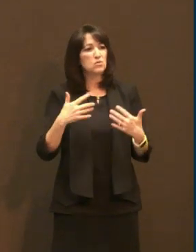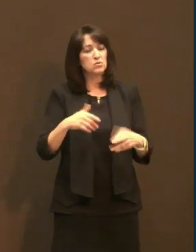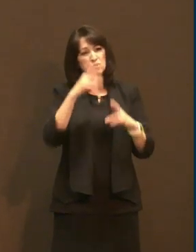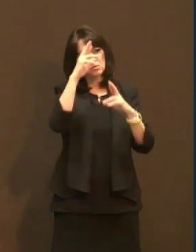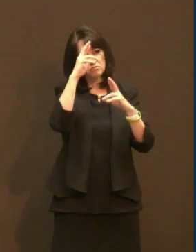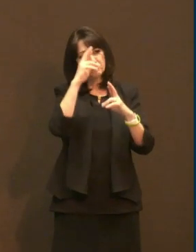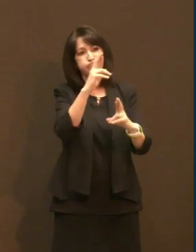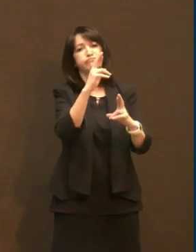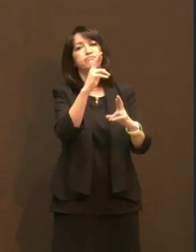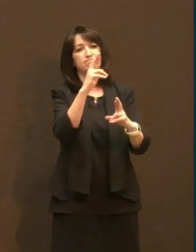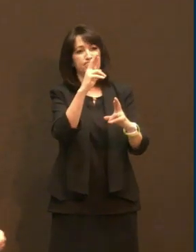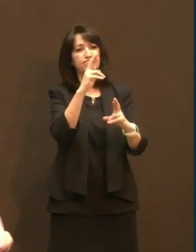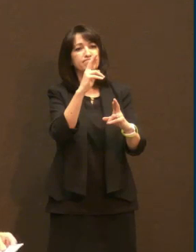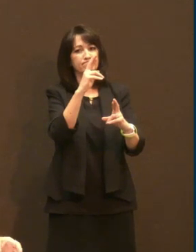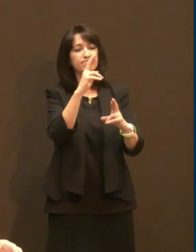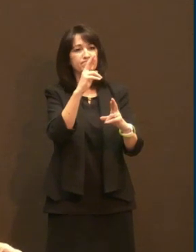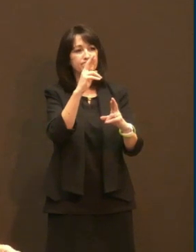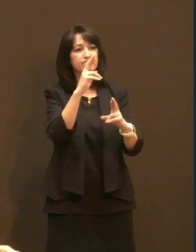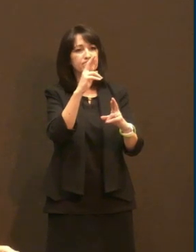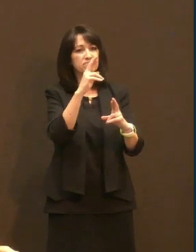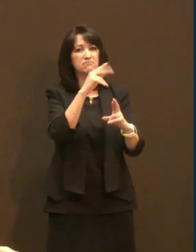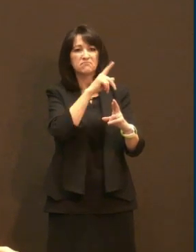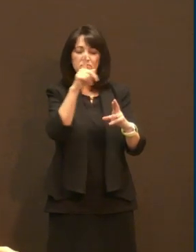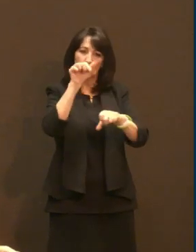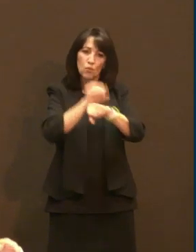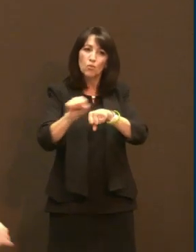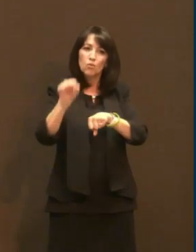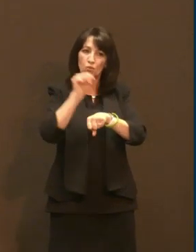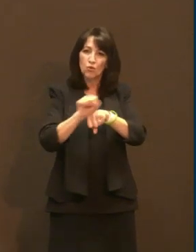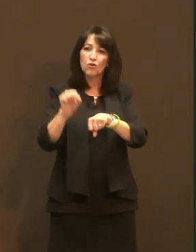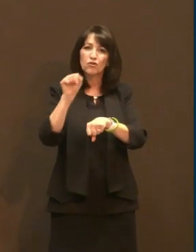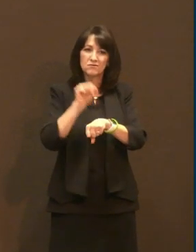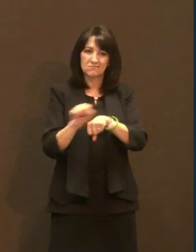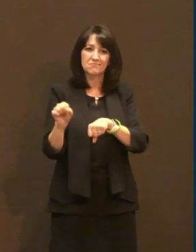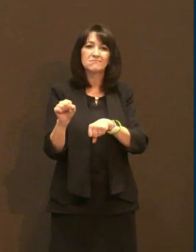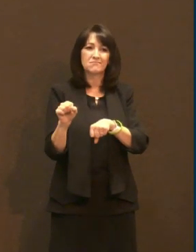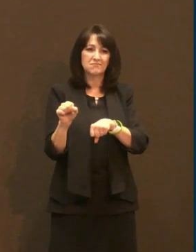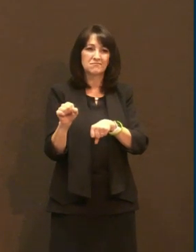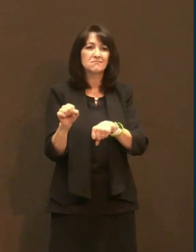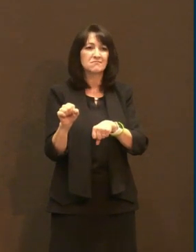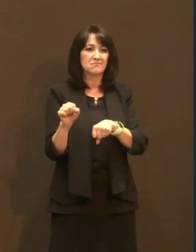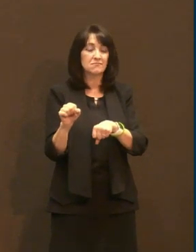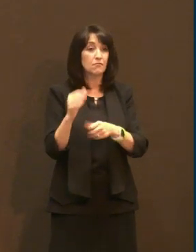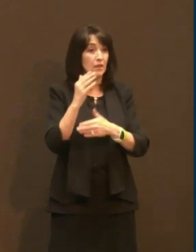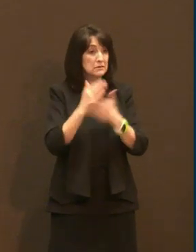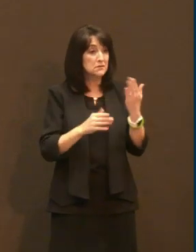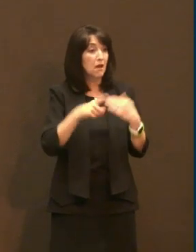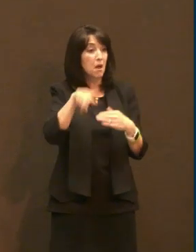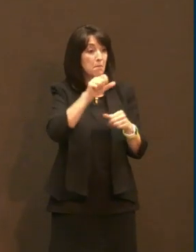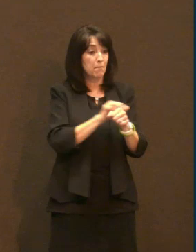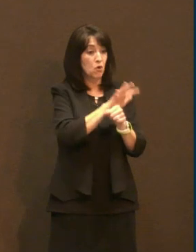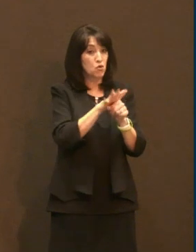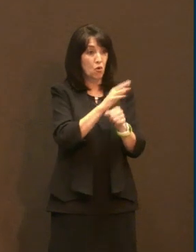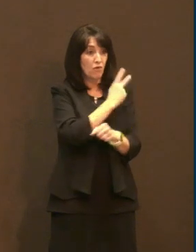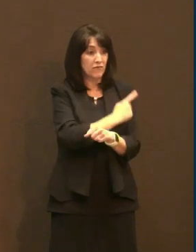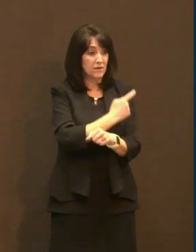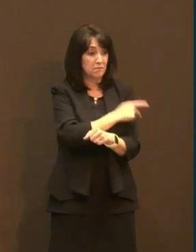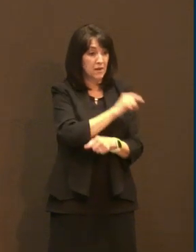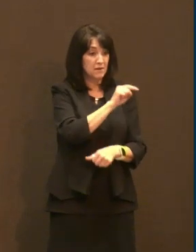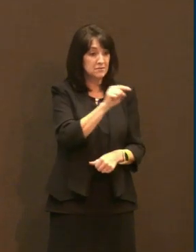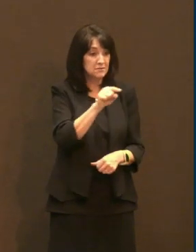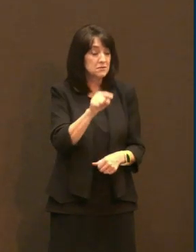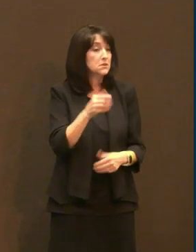the nursing field to respond to this crisis, whether it's caring for COVID patients or being a